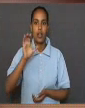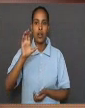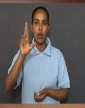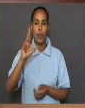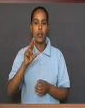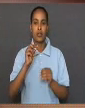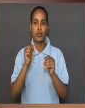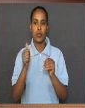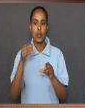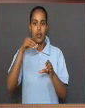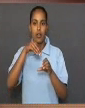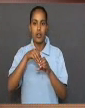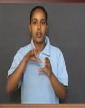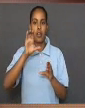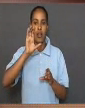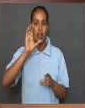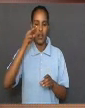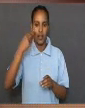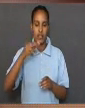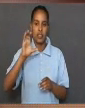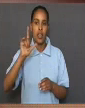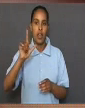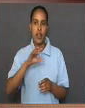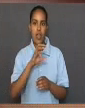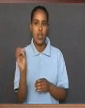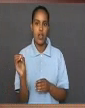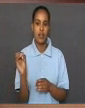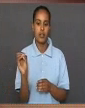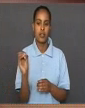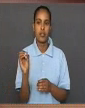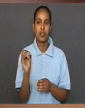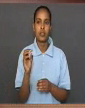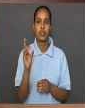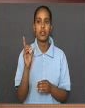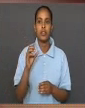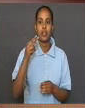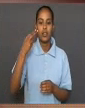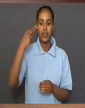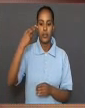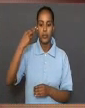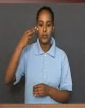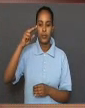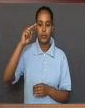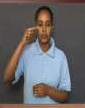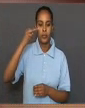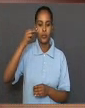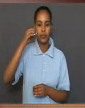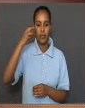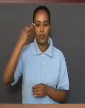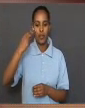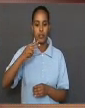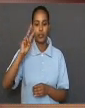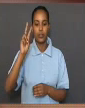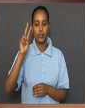Chromium dissolves in hydrochloric acid and dilute sulfuric acid to form